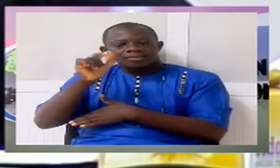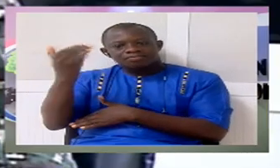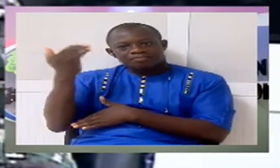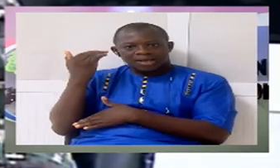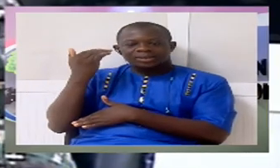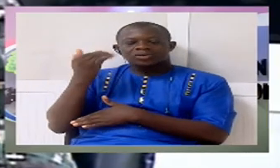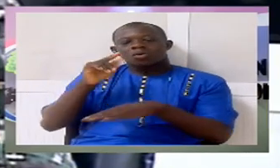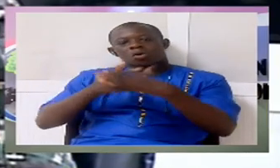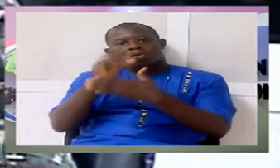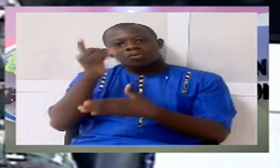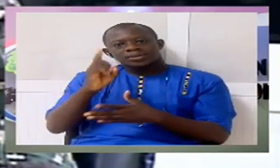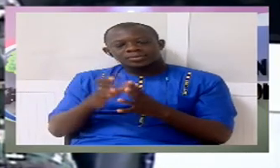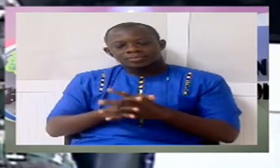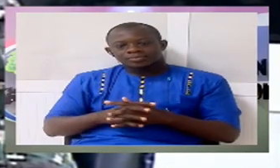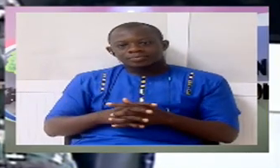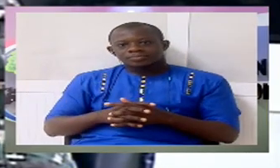year? Ramadan I